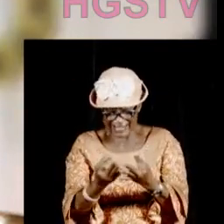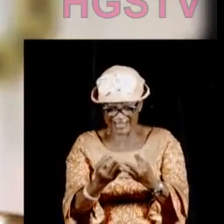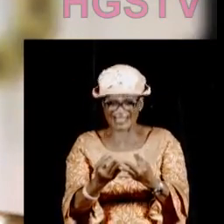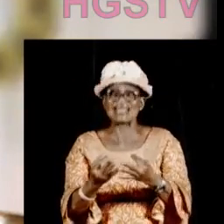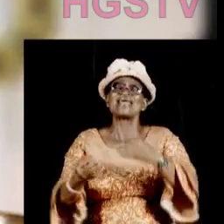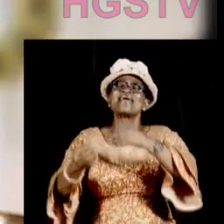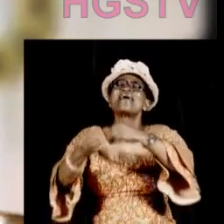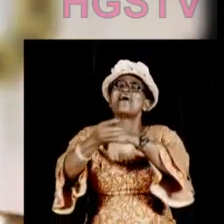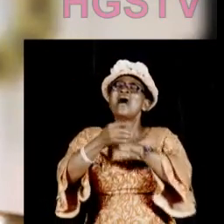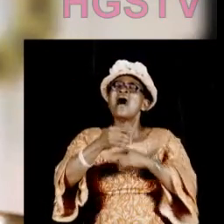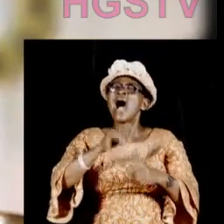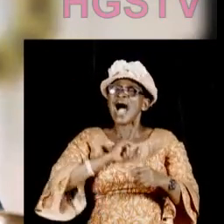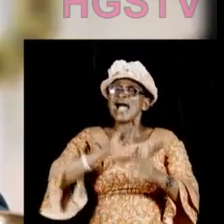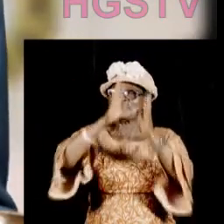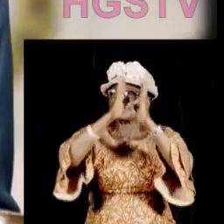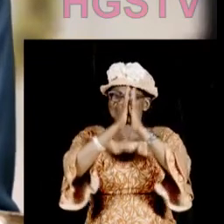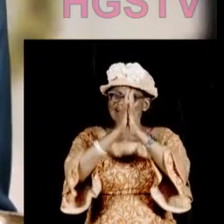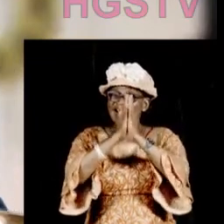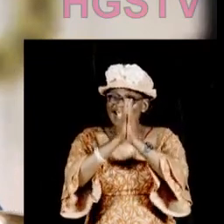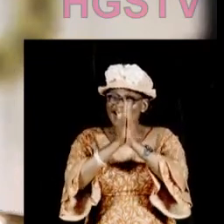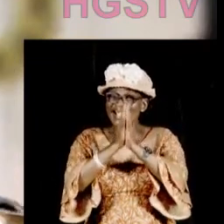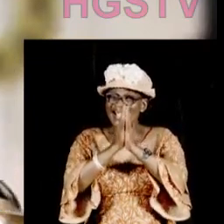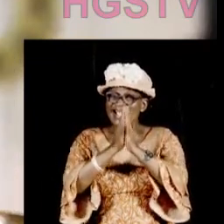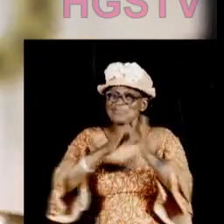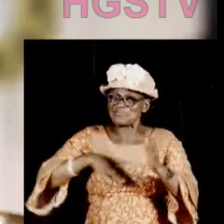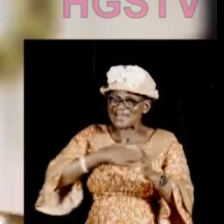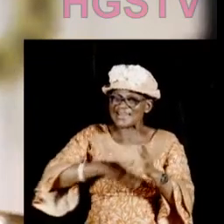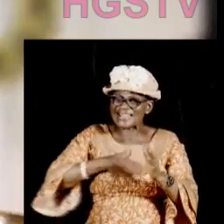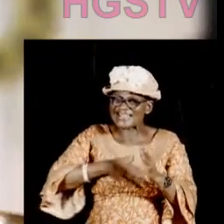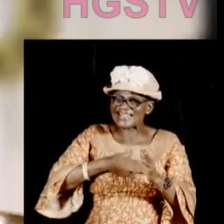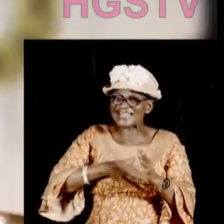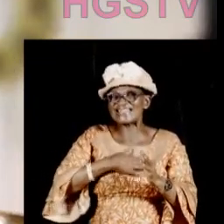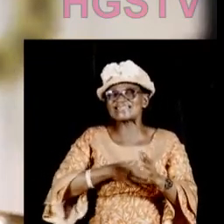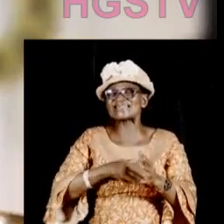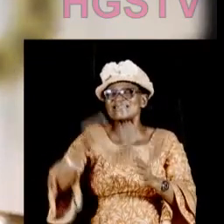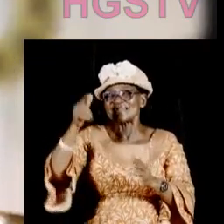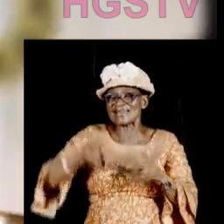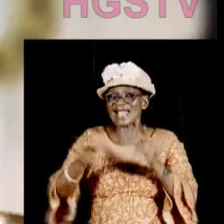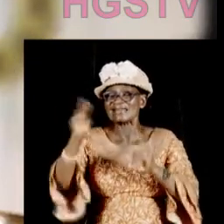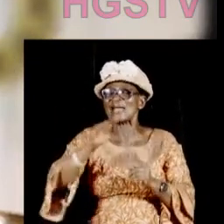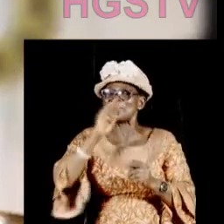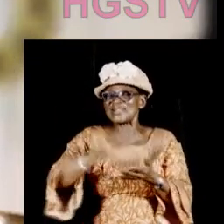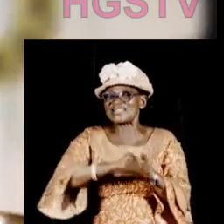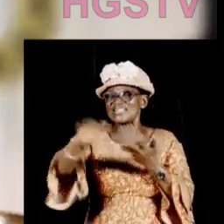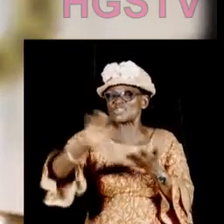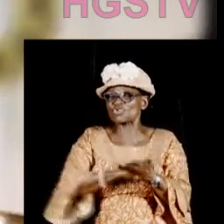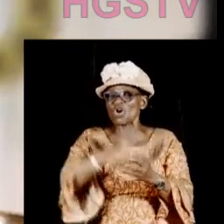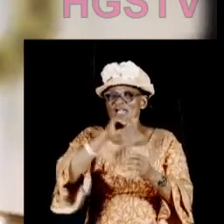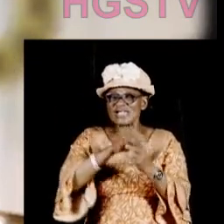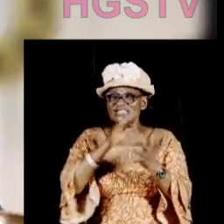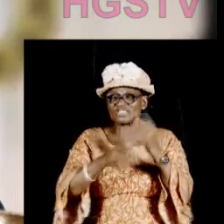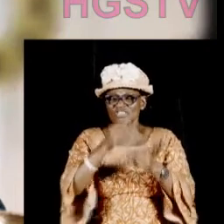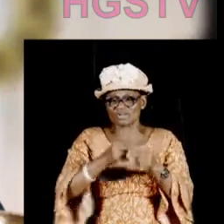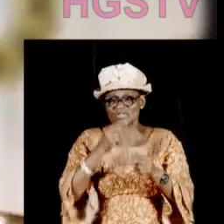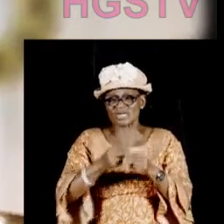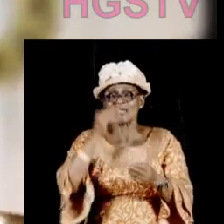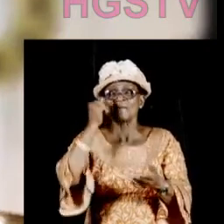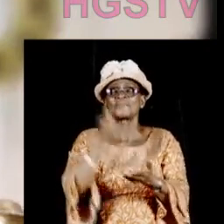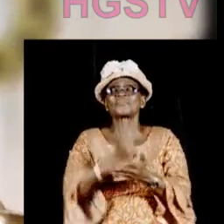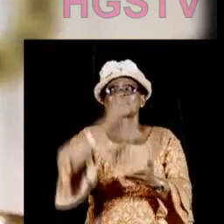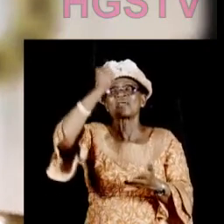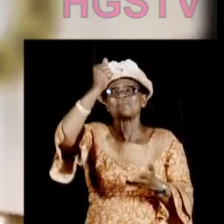torment any member of my family, I command you, be consumed by fire in the name of Jesus. In Jesus' mighty